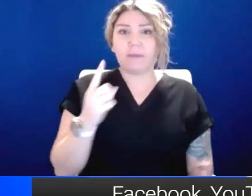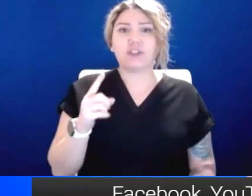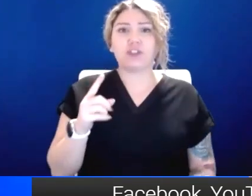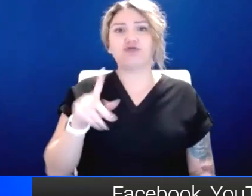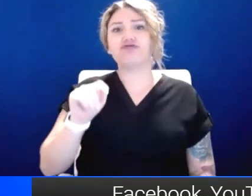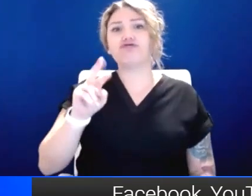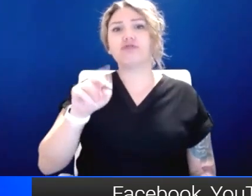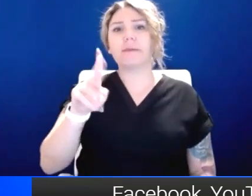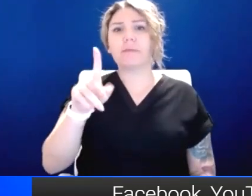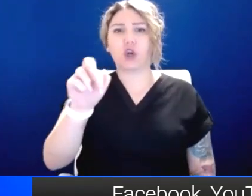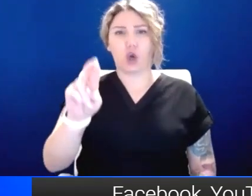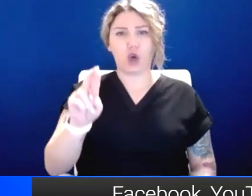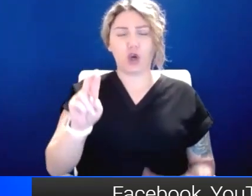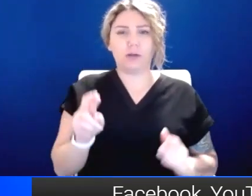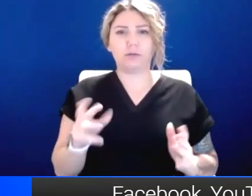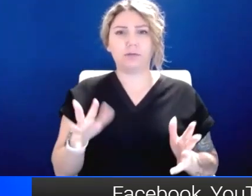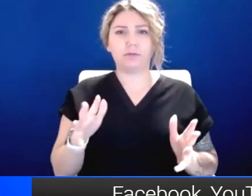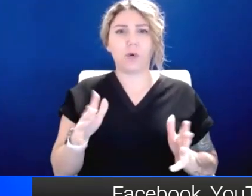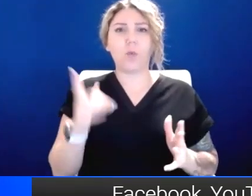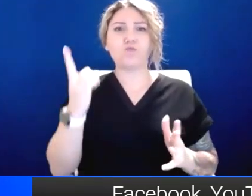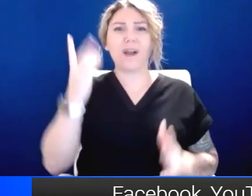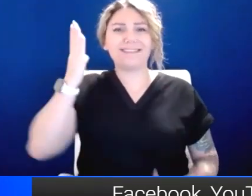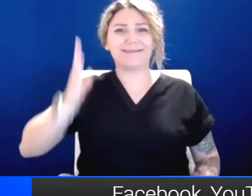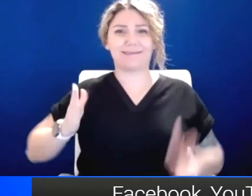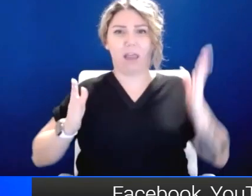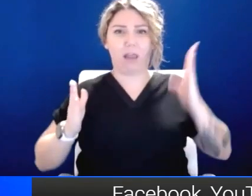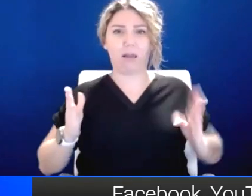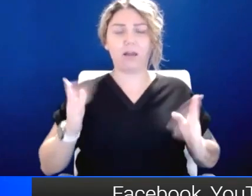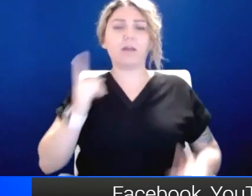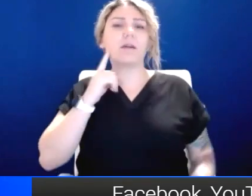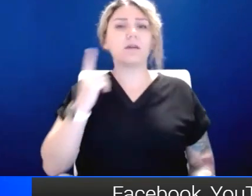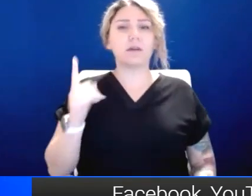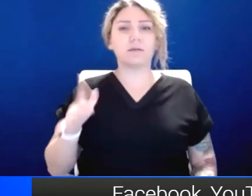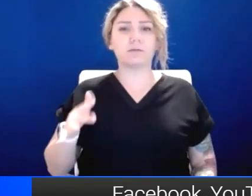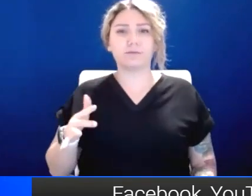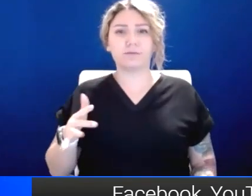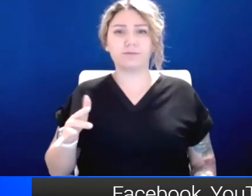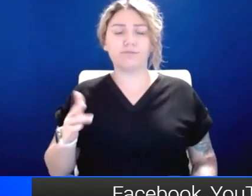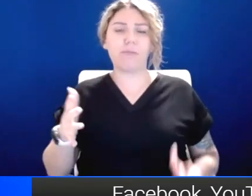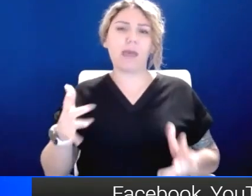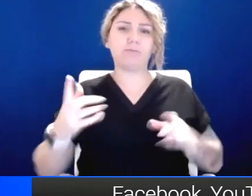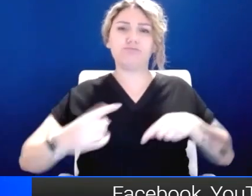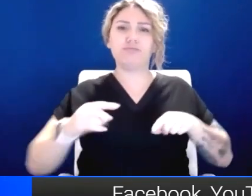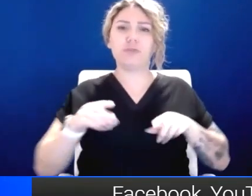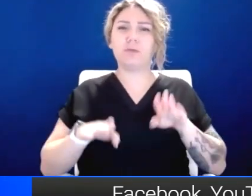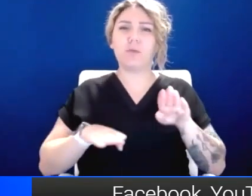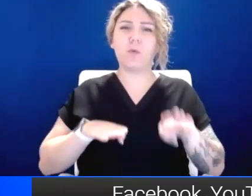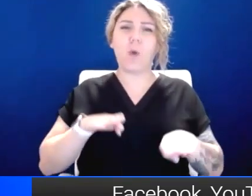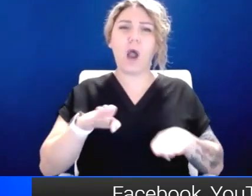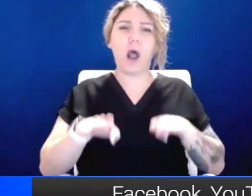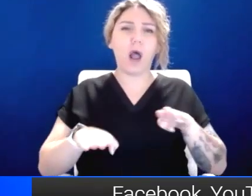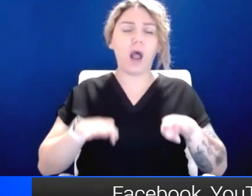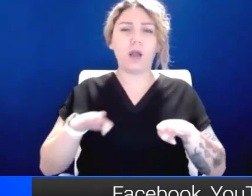usually starts on one side. Other than the tremor, the patient may have some walking difficulty, maybe